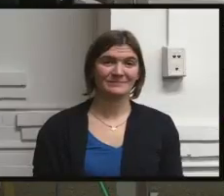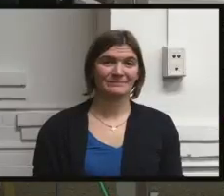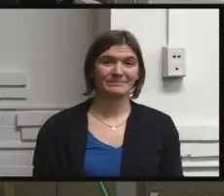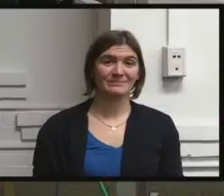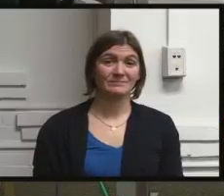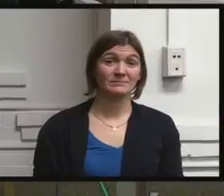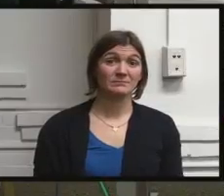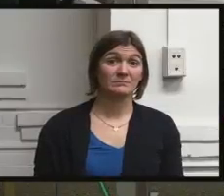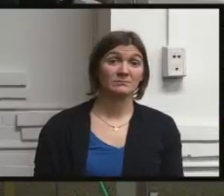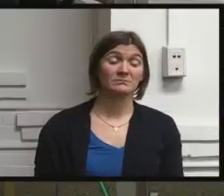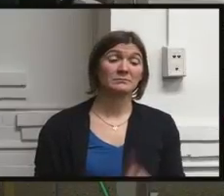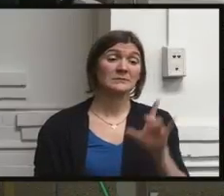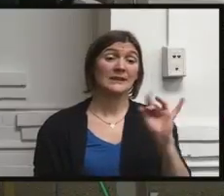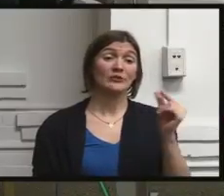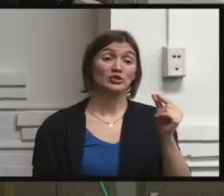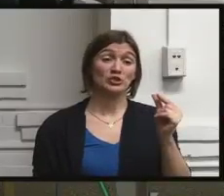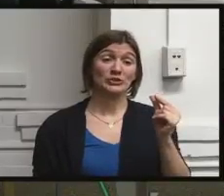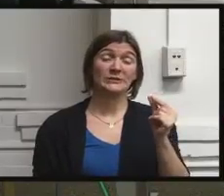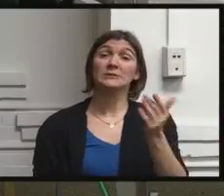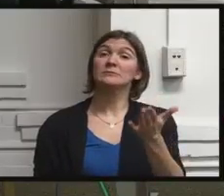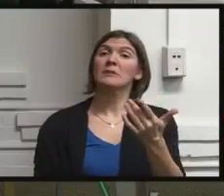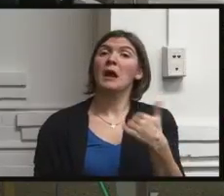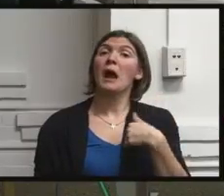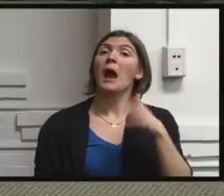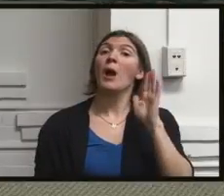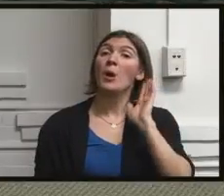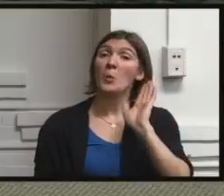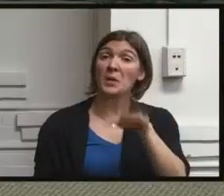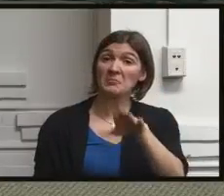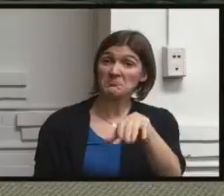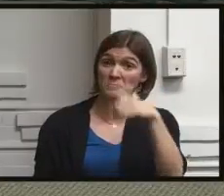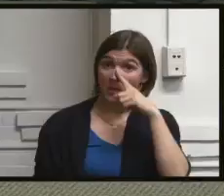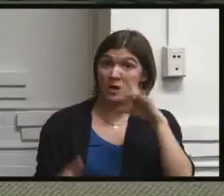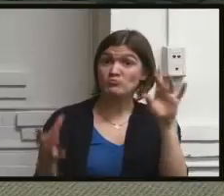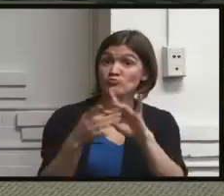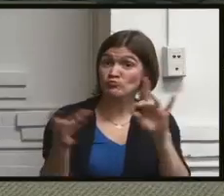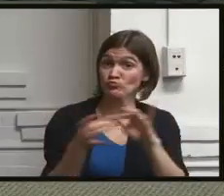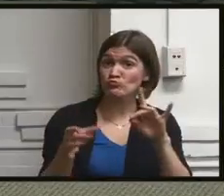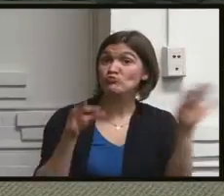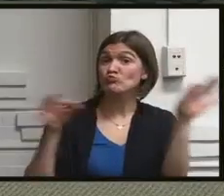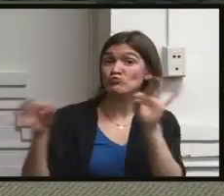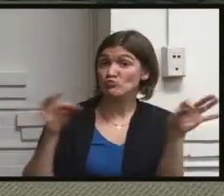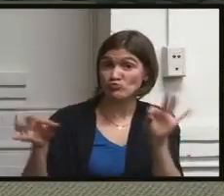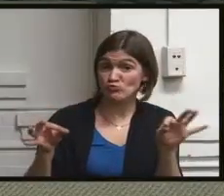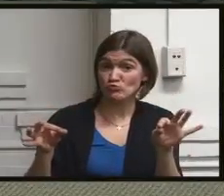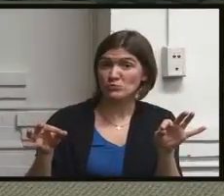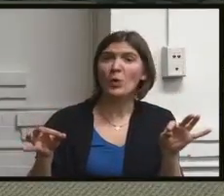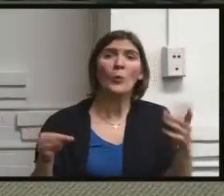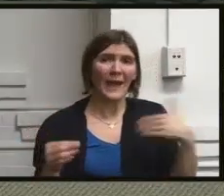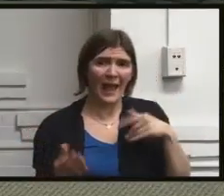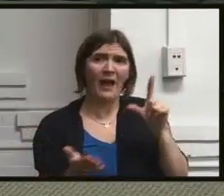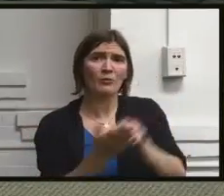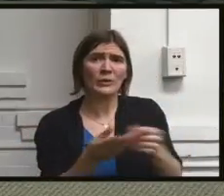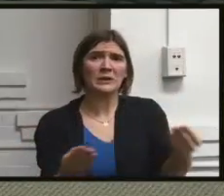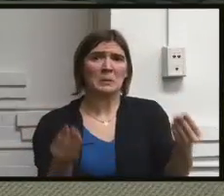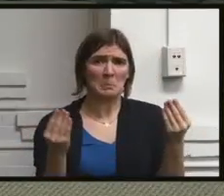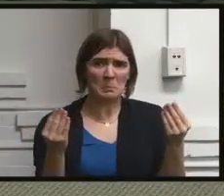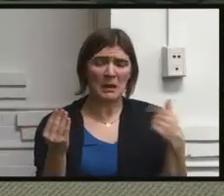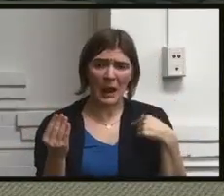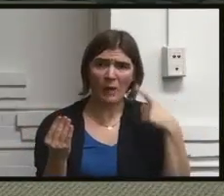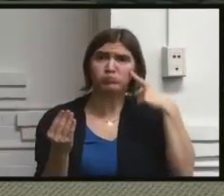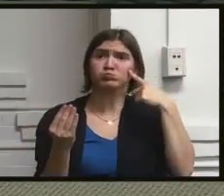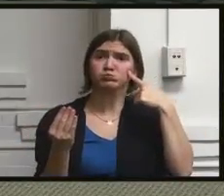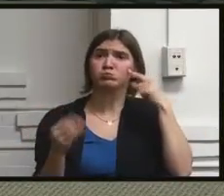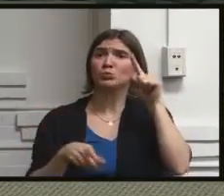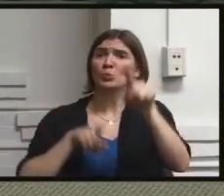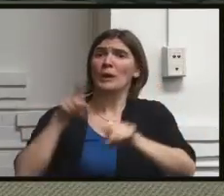So. Well, I think what we'll do is we'll ask you to make your presentation. Okay. The materials that we've got. Raise a couple of questions. You know,